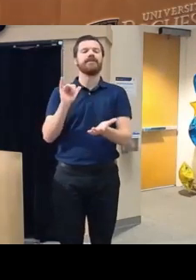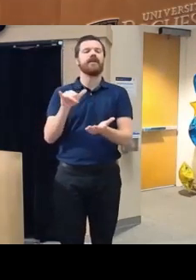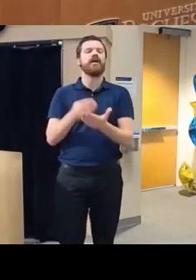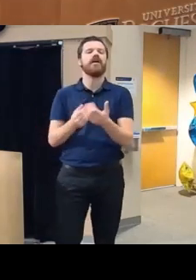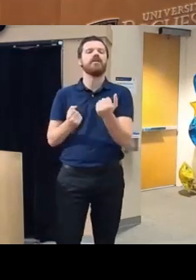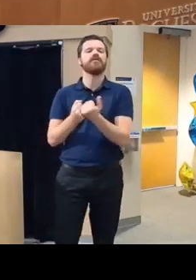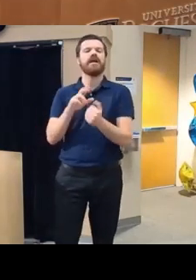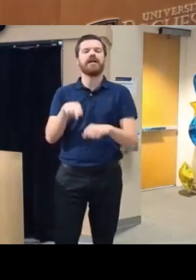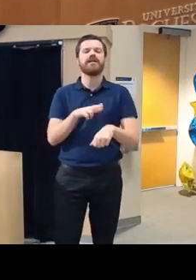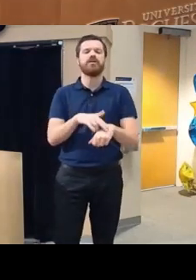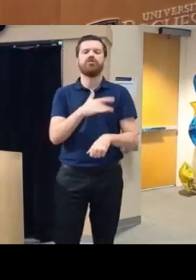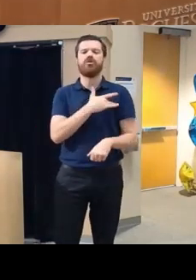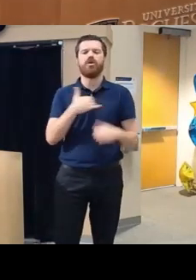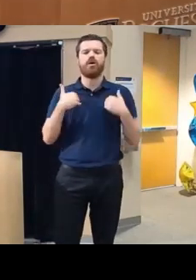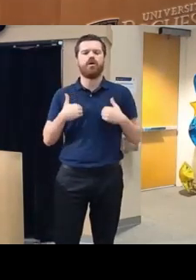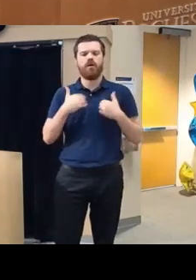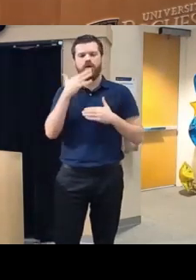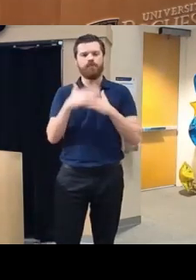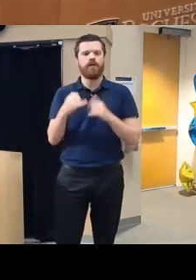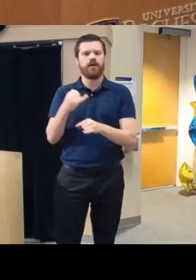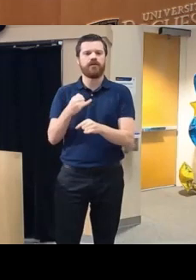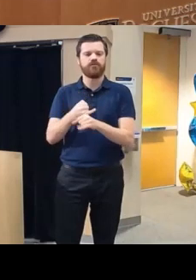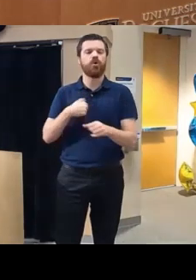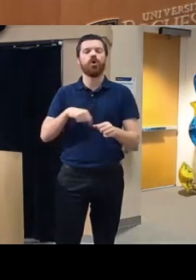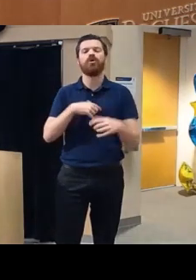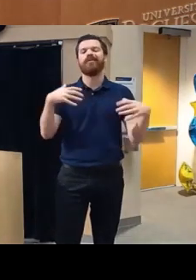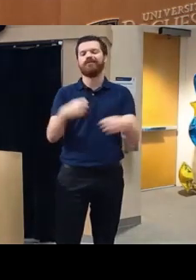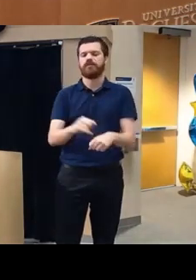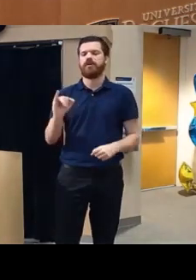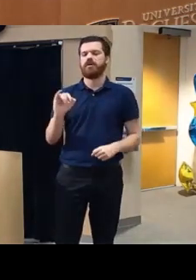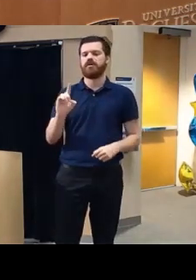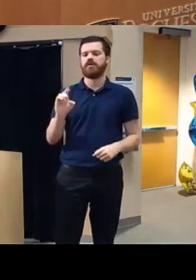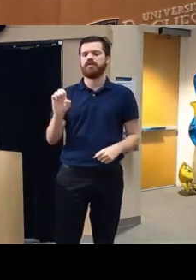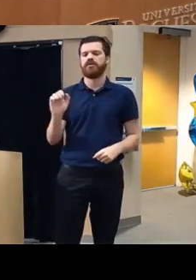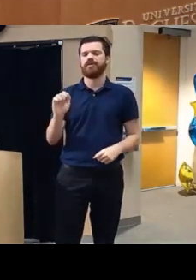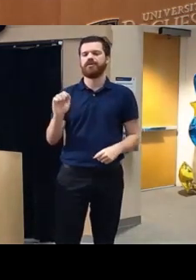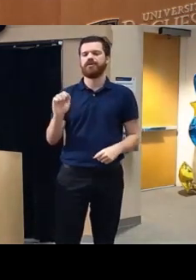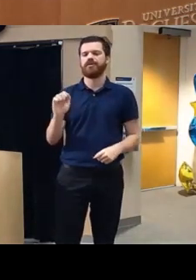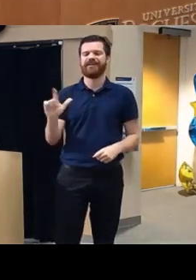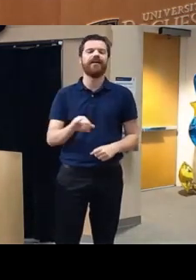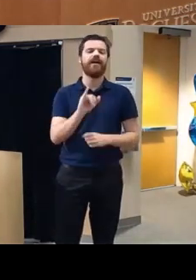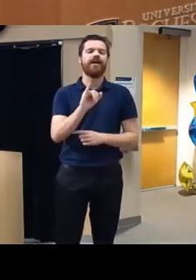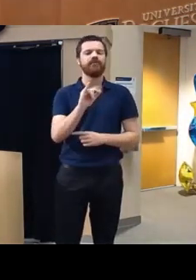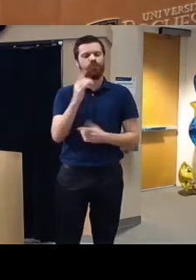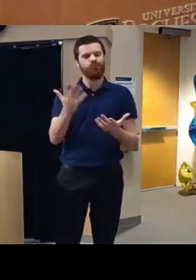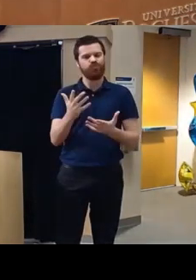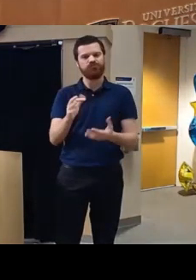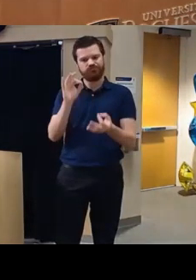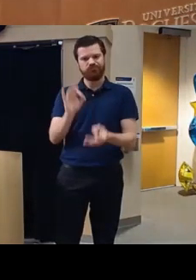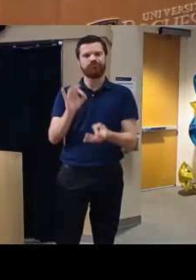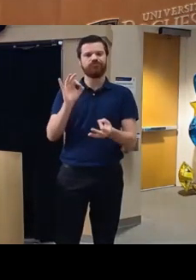National Heart, Lung, and Blood Institute, and this is called, we call this IDEAL, for kind of ideal cardiovascular risk